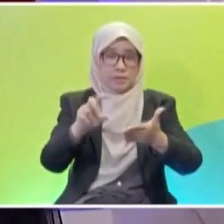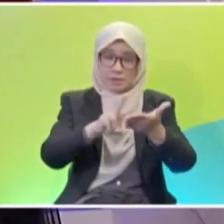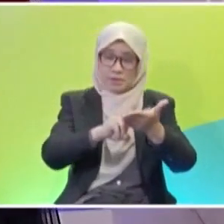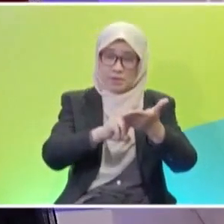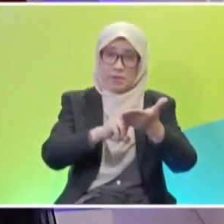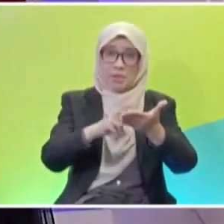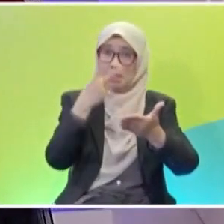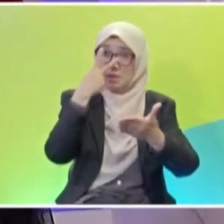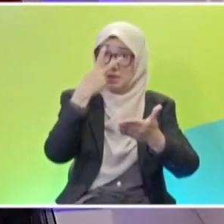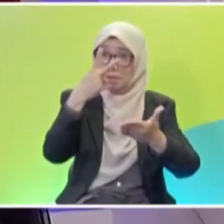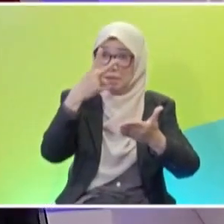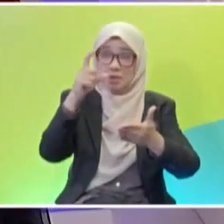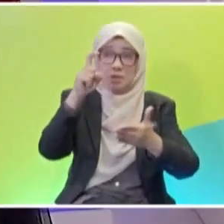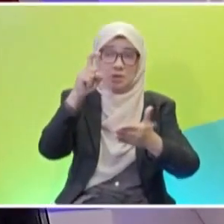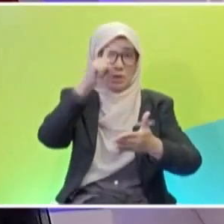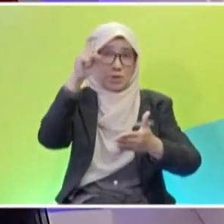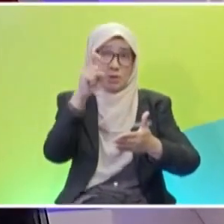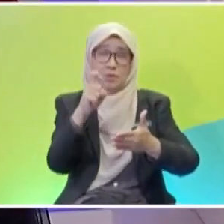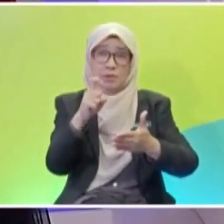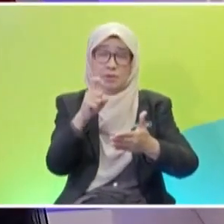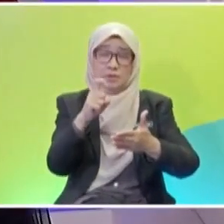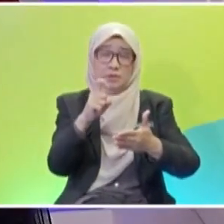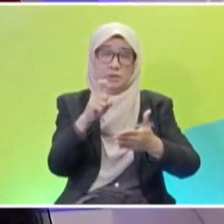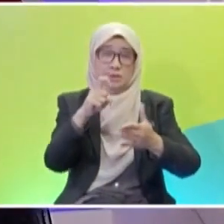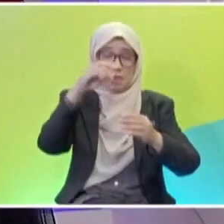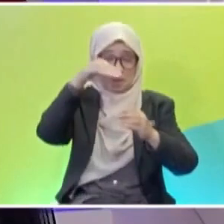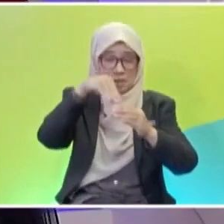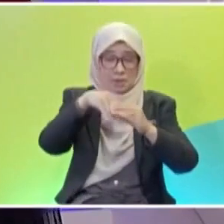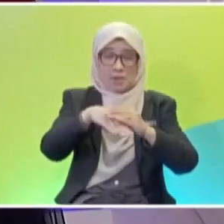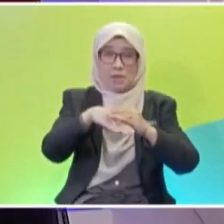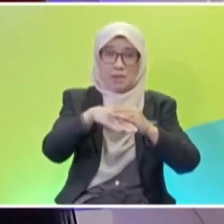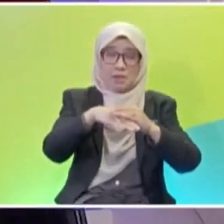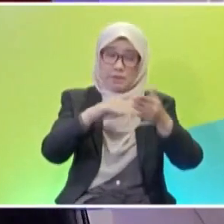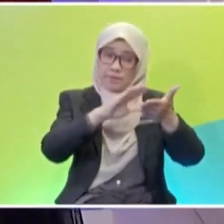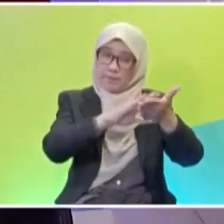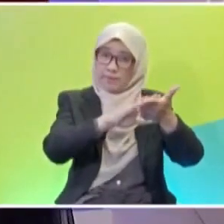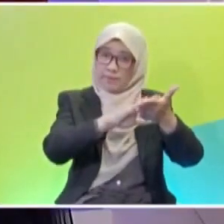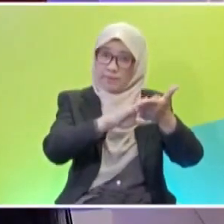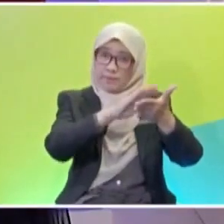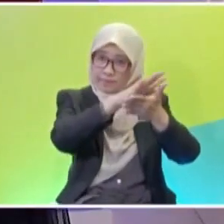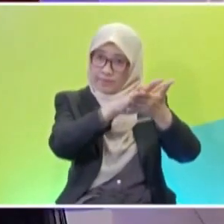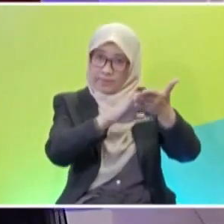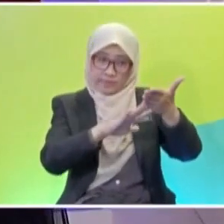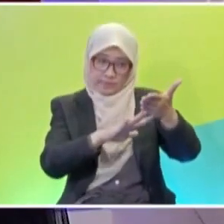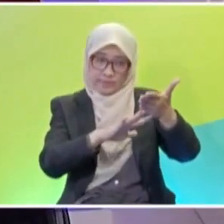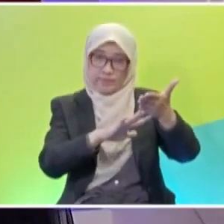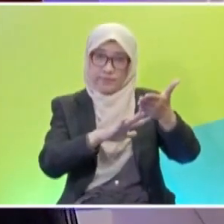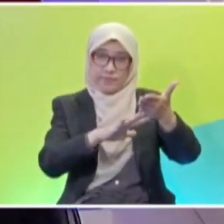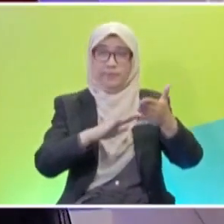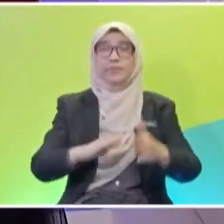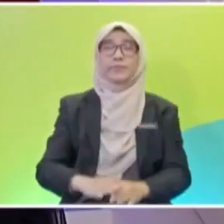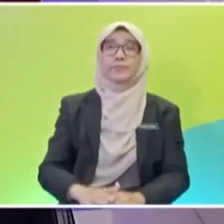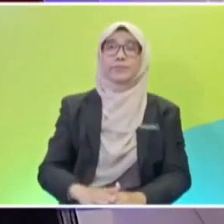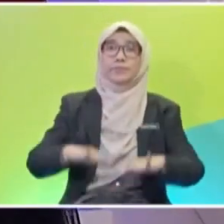that they don't really have to spend too much time reading the text line by line. Mm-hmm. So if you guys can have a look at